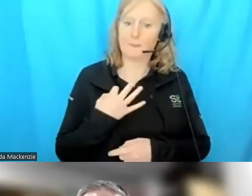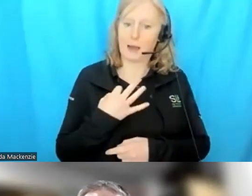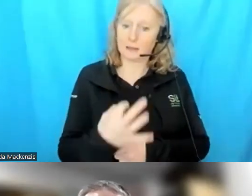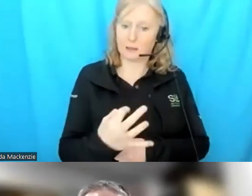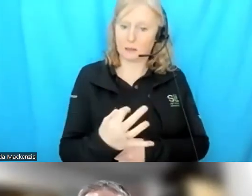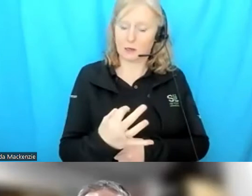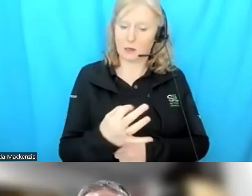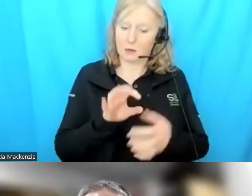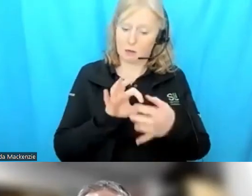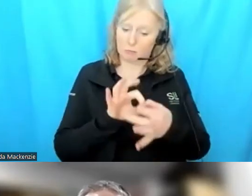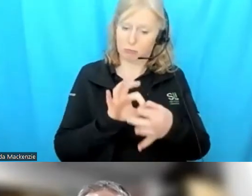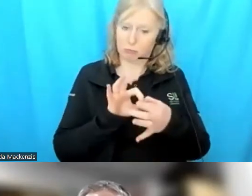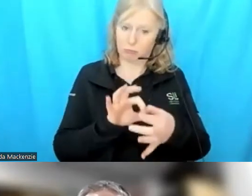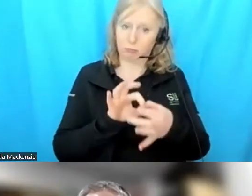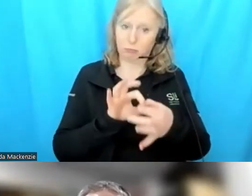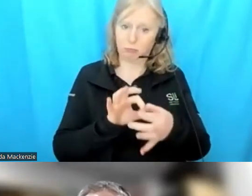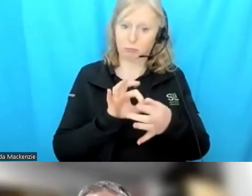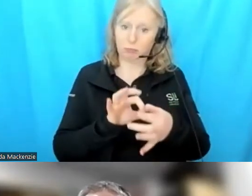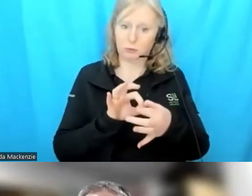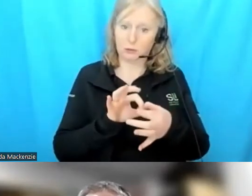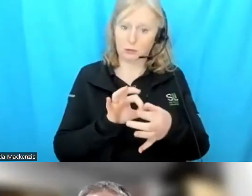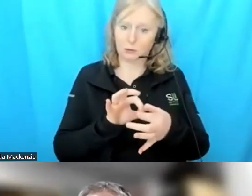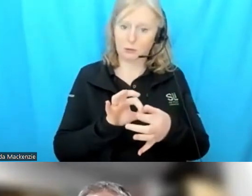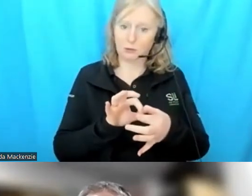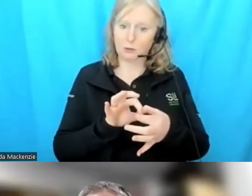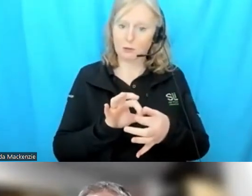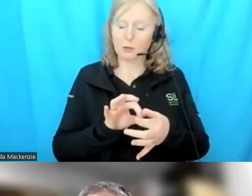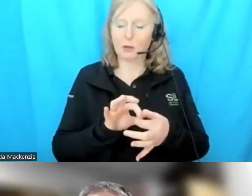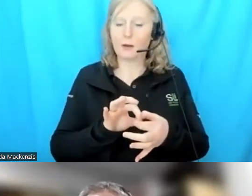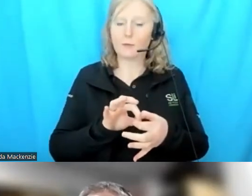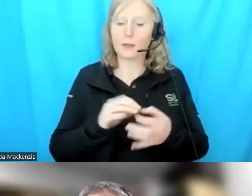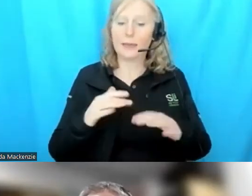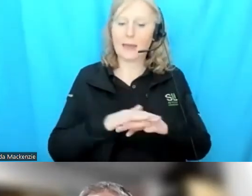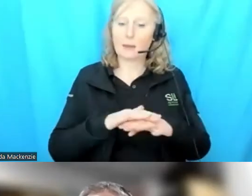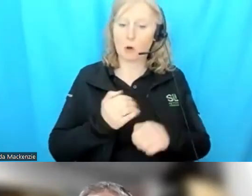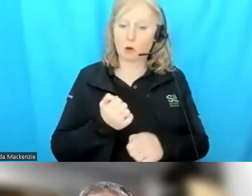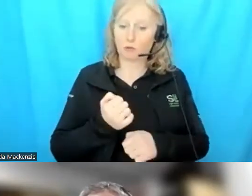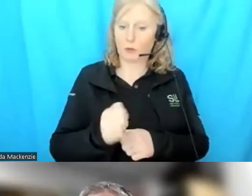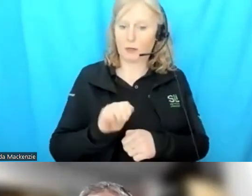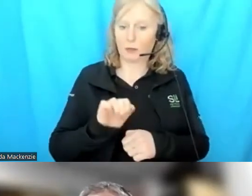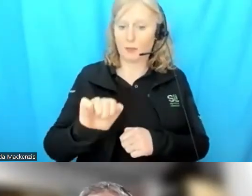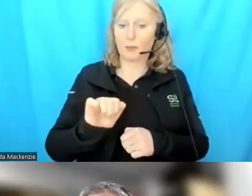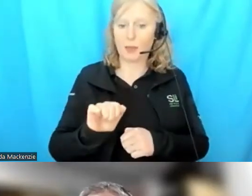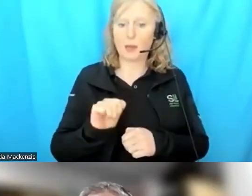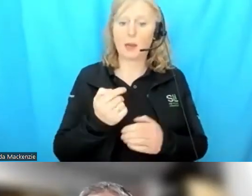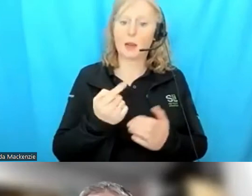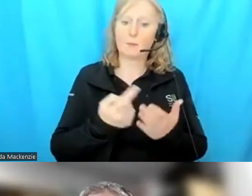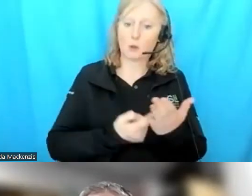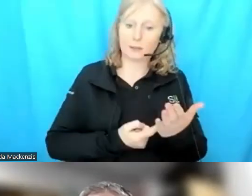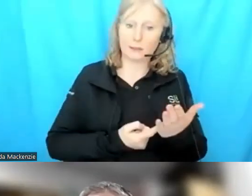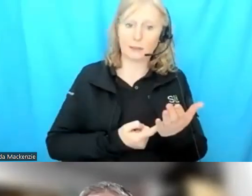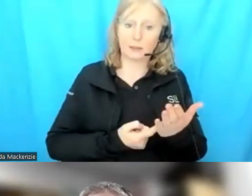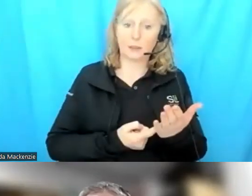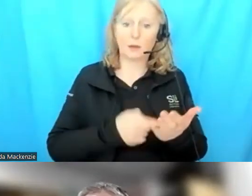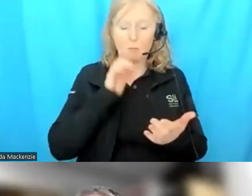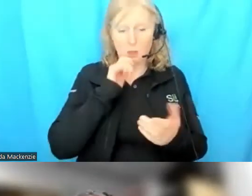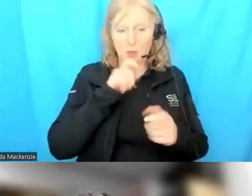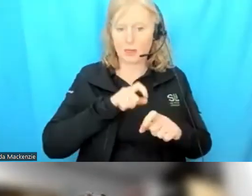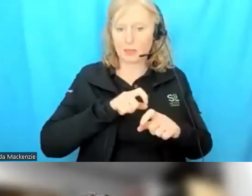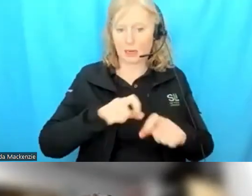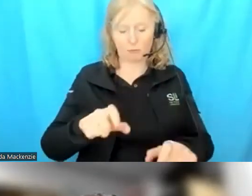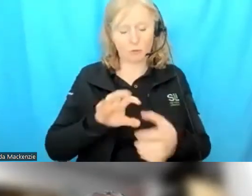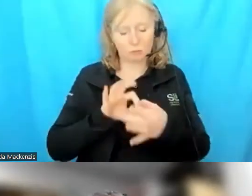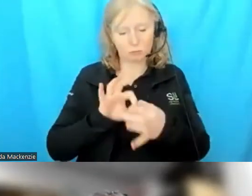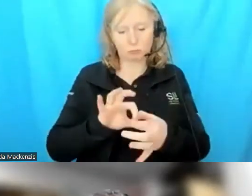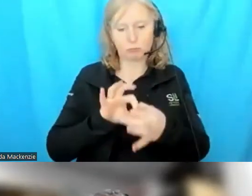closely as part of the Network Rail delivery of their accessible travel policy. And we will continue to work closely with